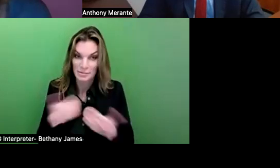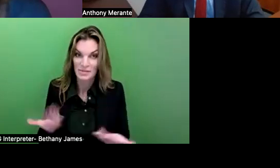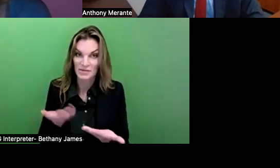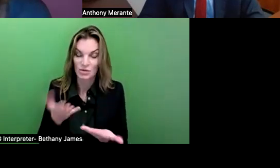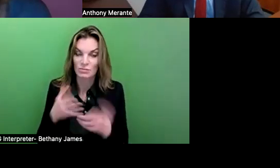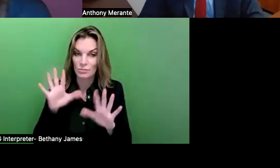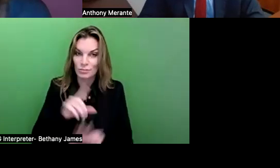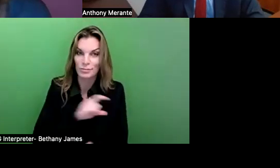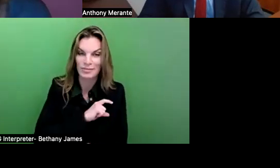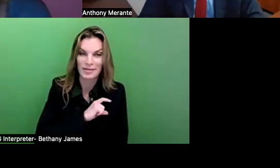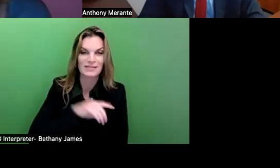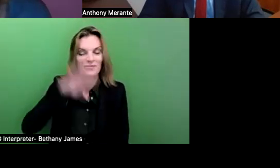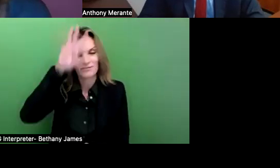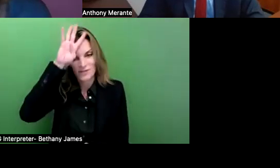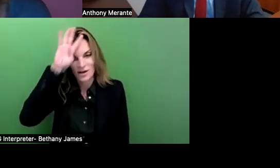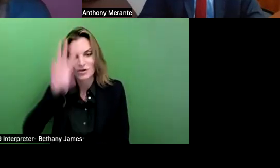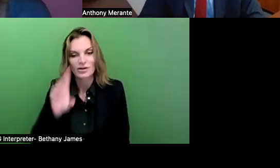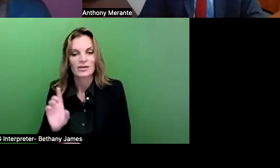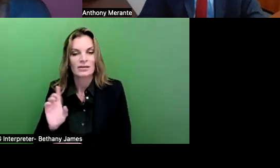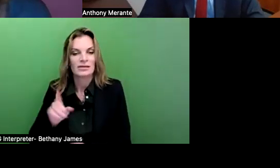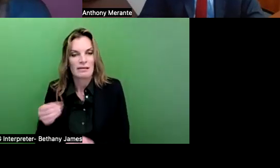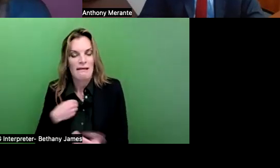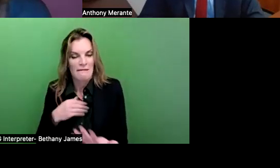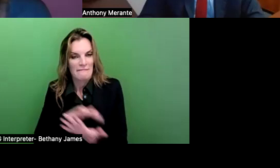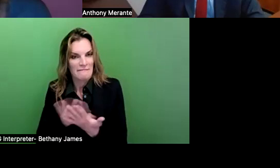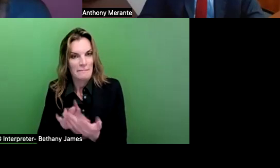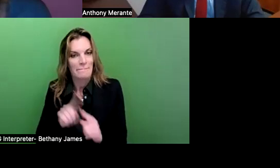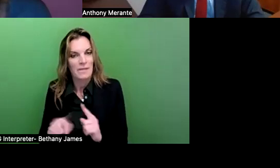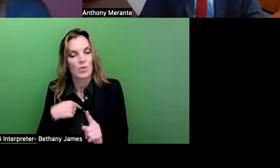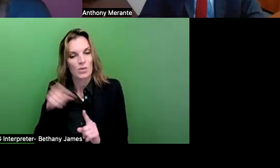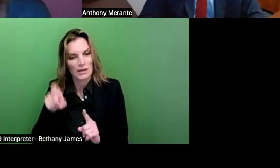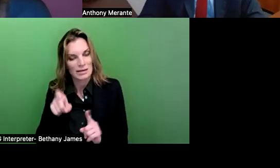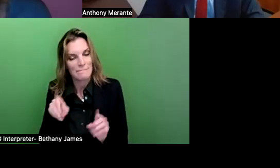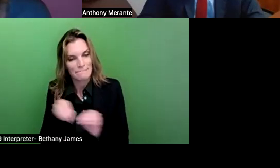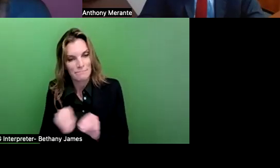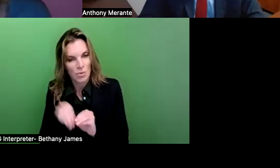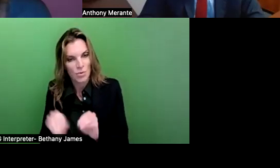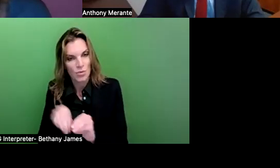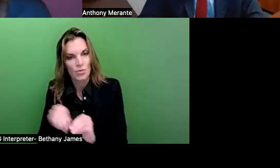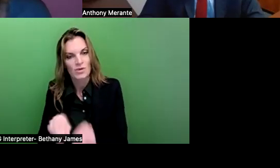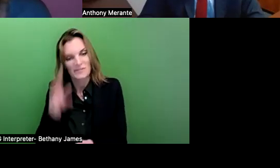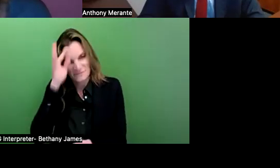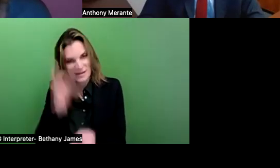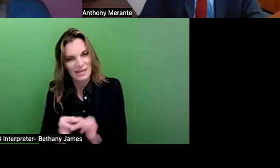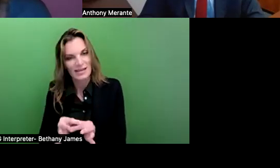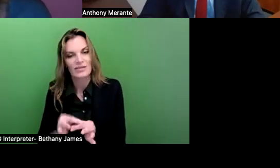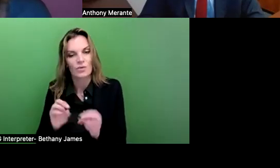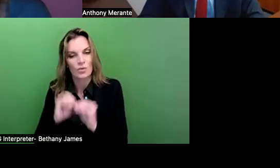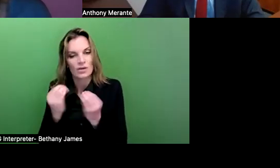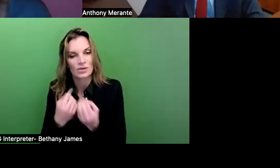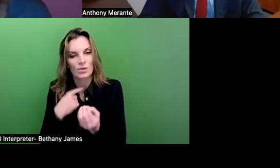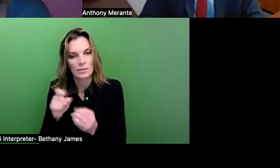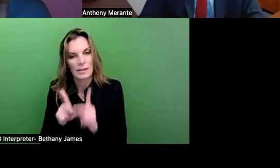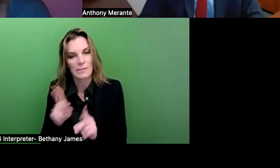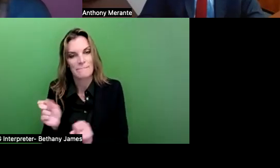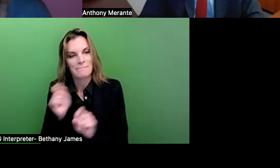police, fire, and DPW people. But again, we need to do something to get even faith-based organizations. We need to get people back